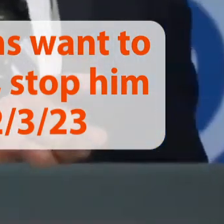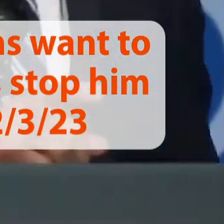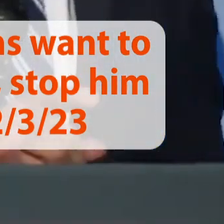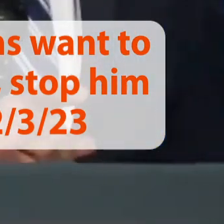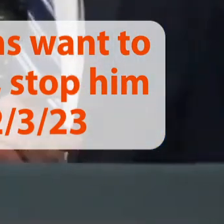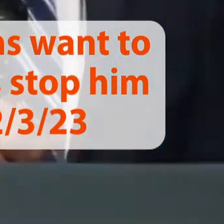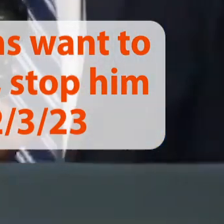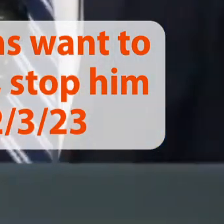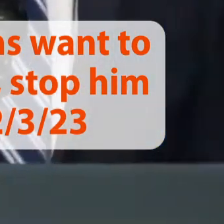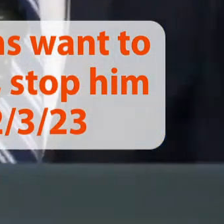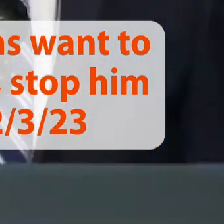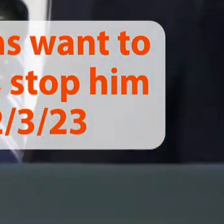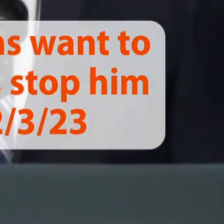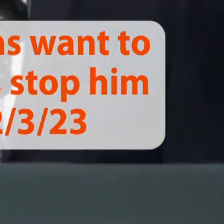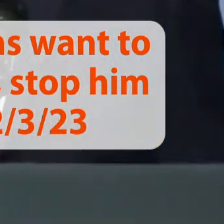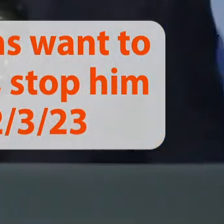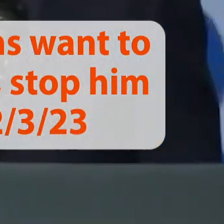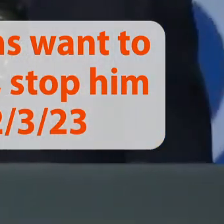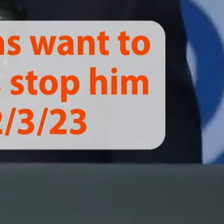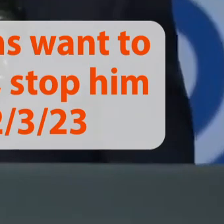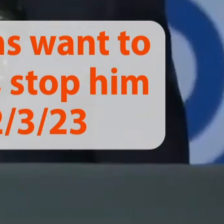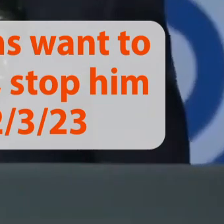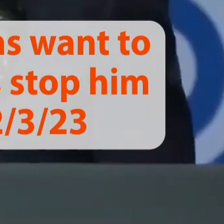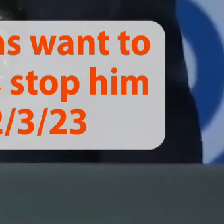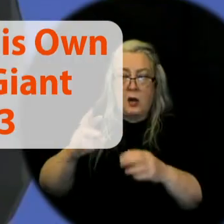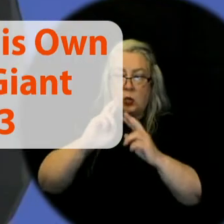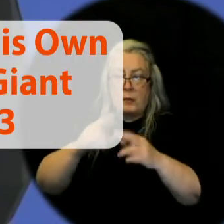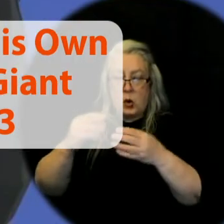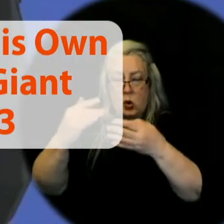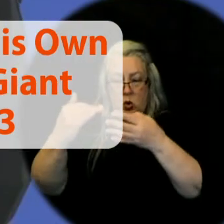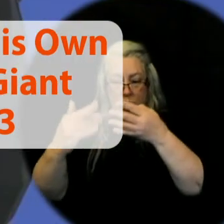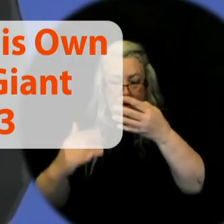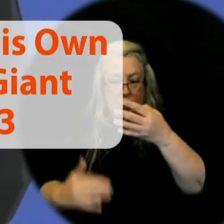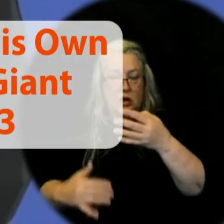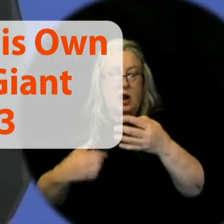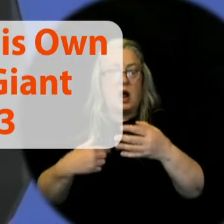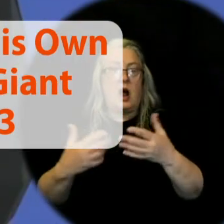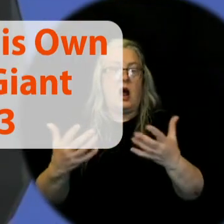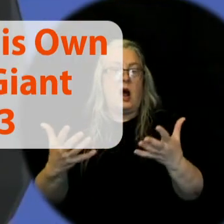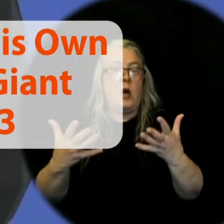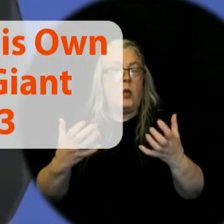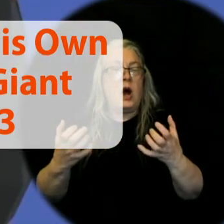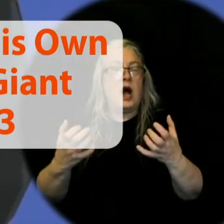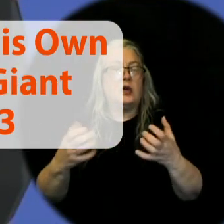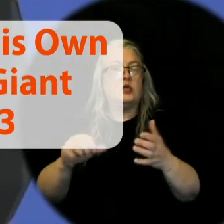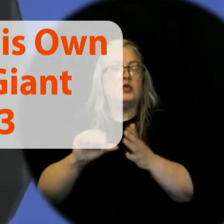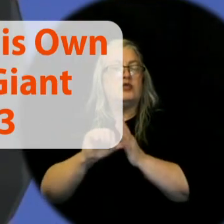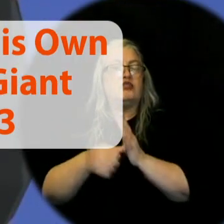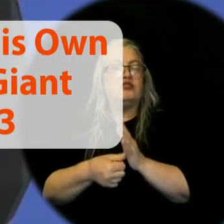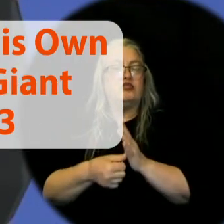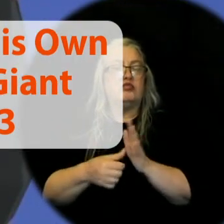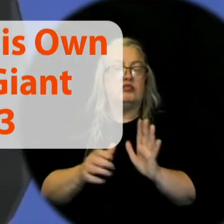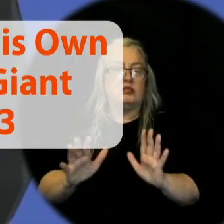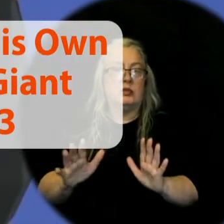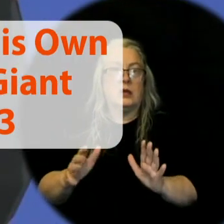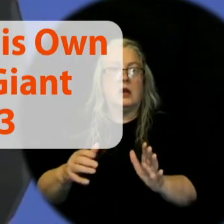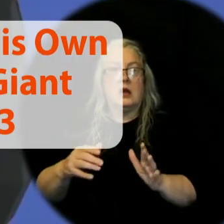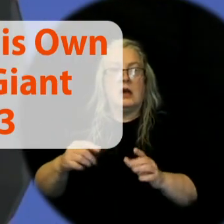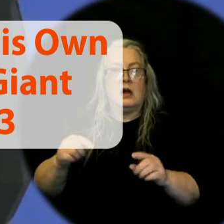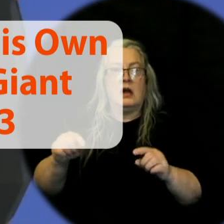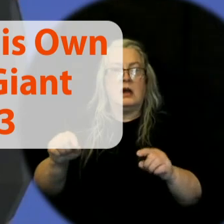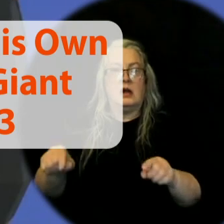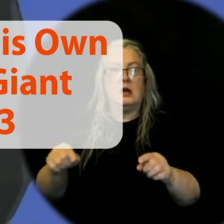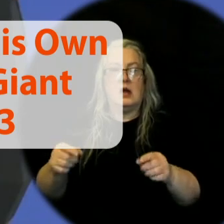gas prices by $1.50 a gallon, period. But I reported today on the state of the economy. This